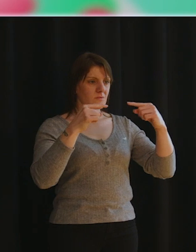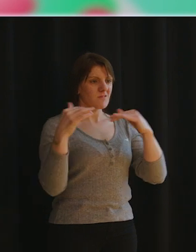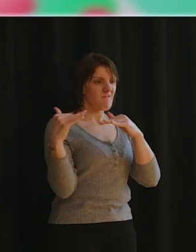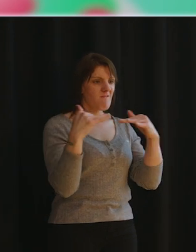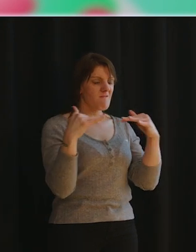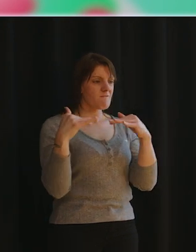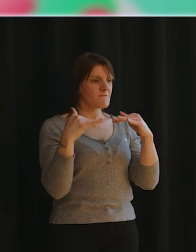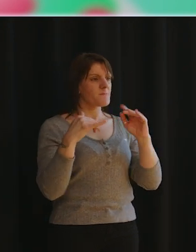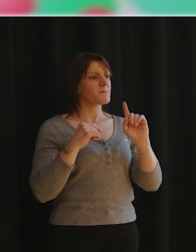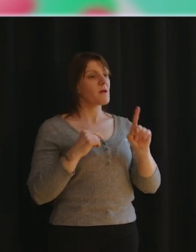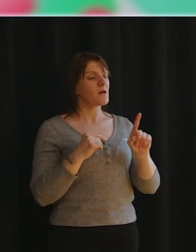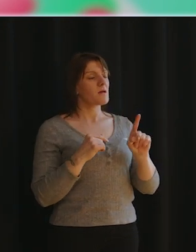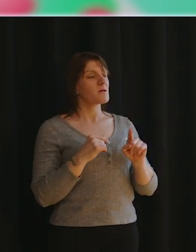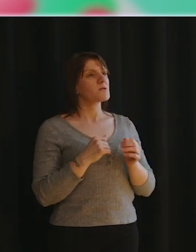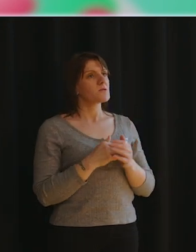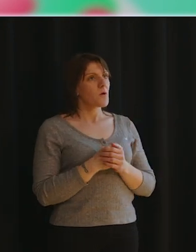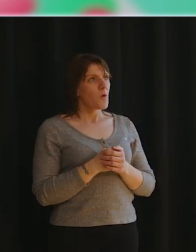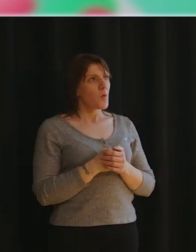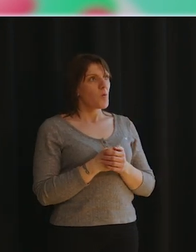And with the